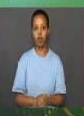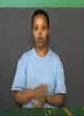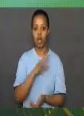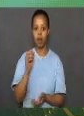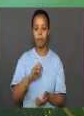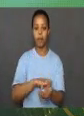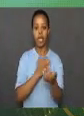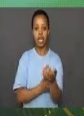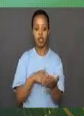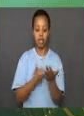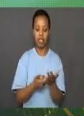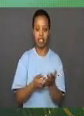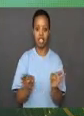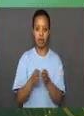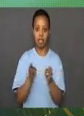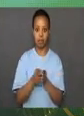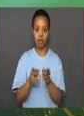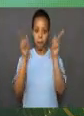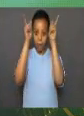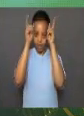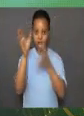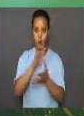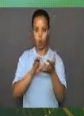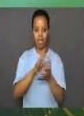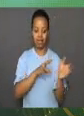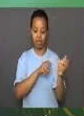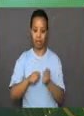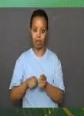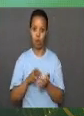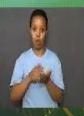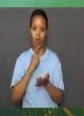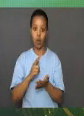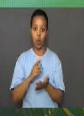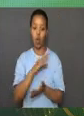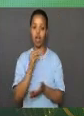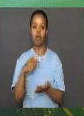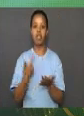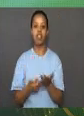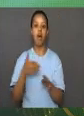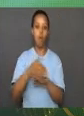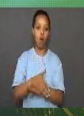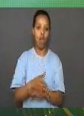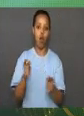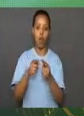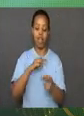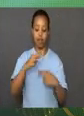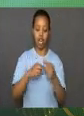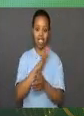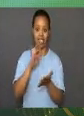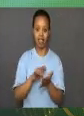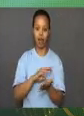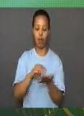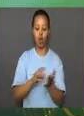Energy absorbed by the antenna complex is transferred to the reaction center